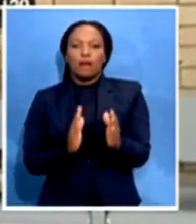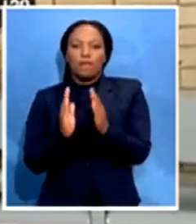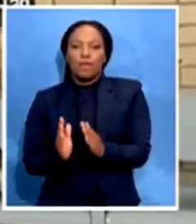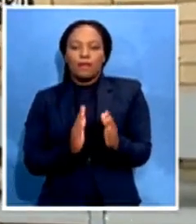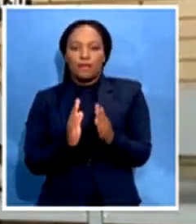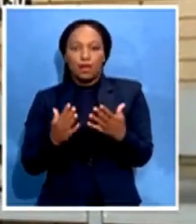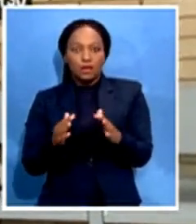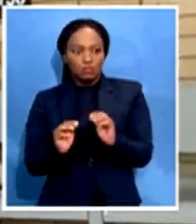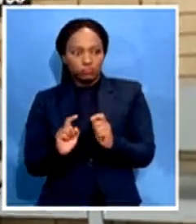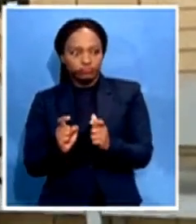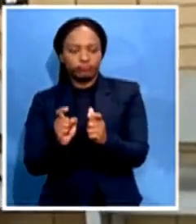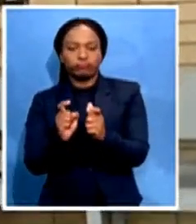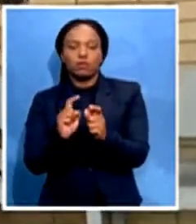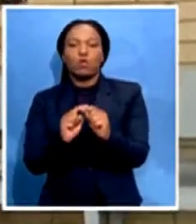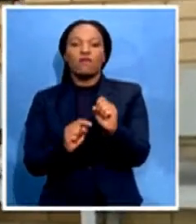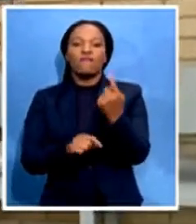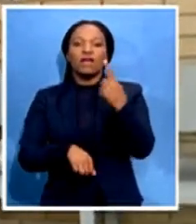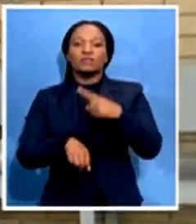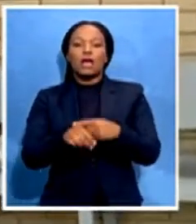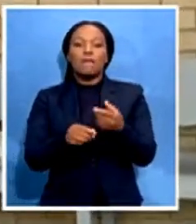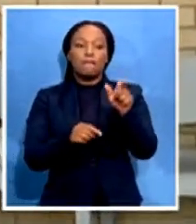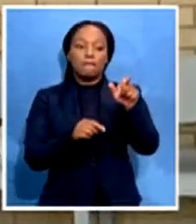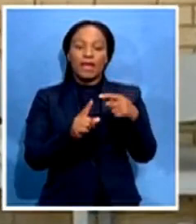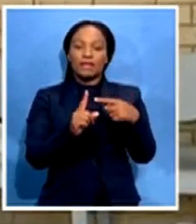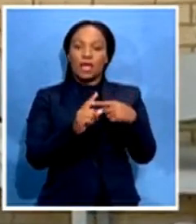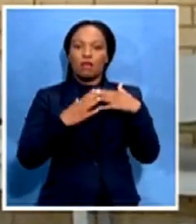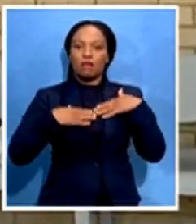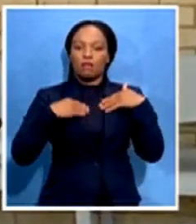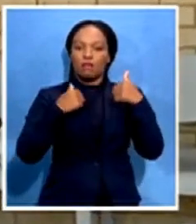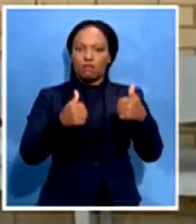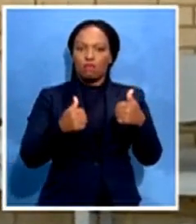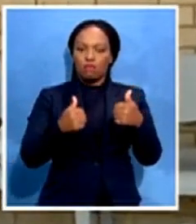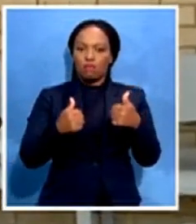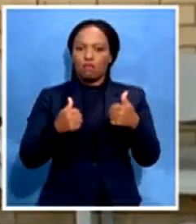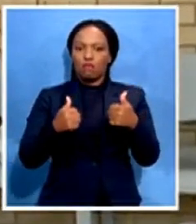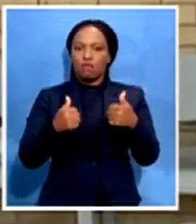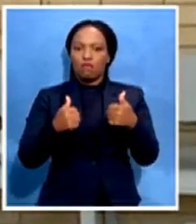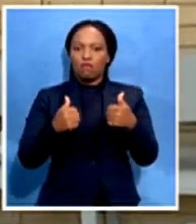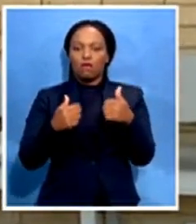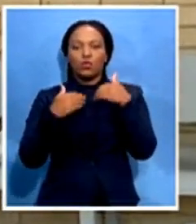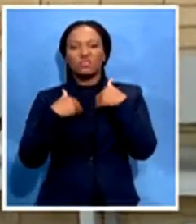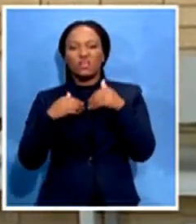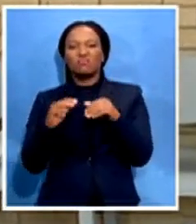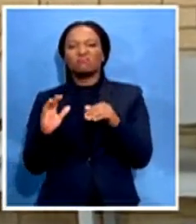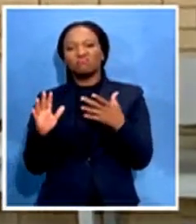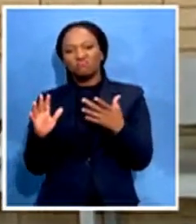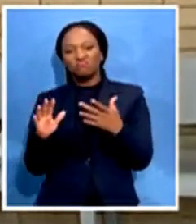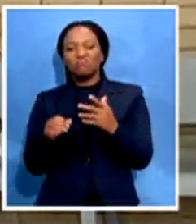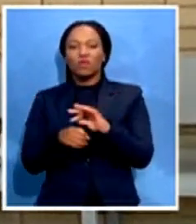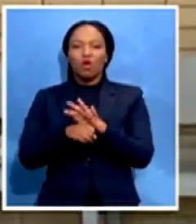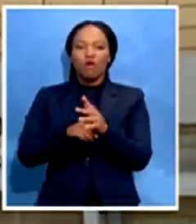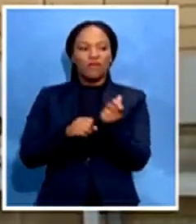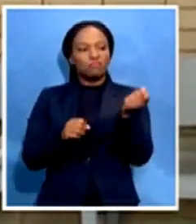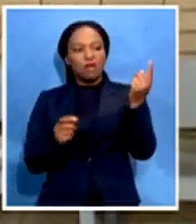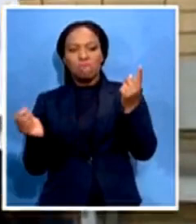patient recovered, there was a little bit of a lull. We started to see cases come across the country. And that little